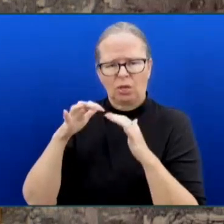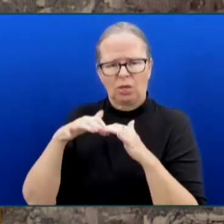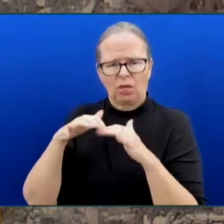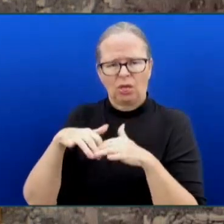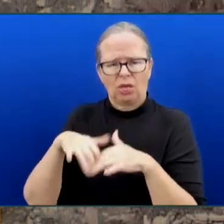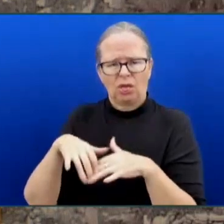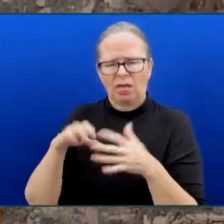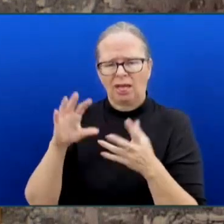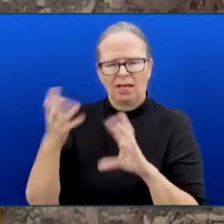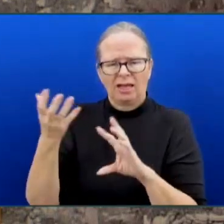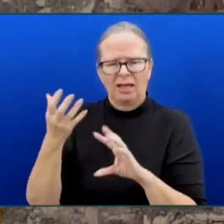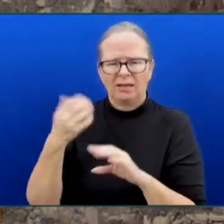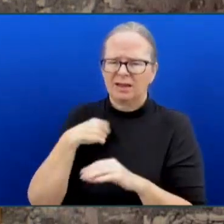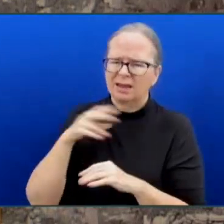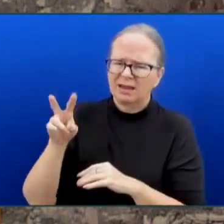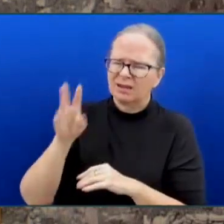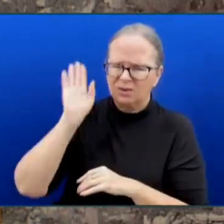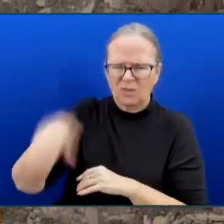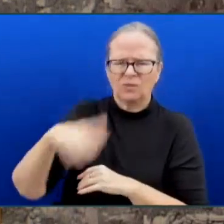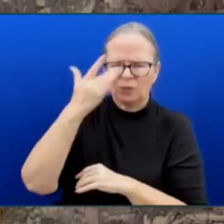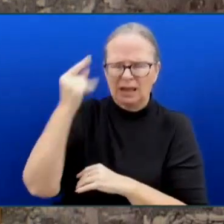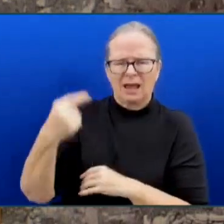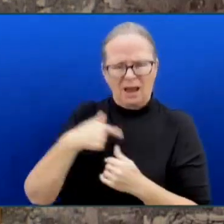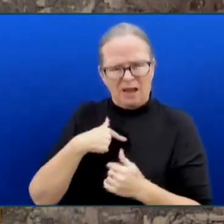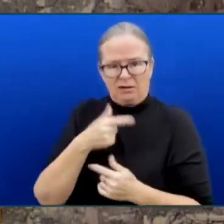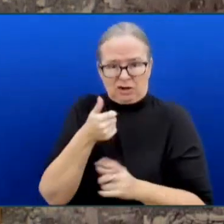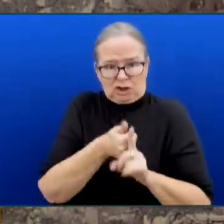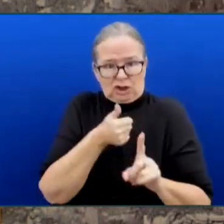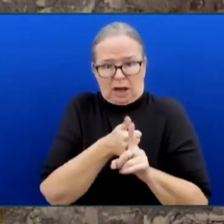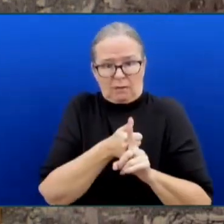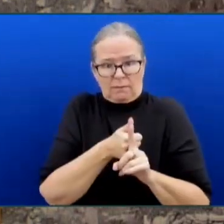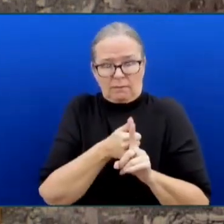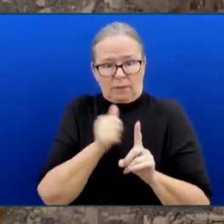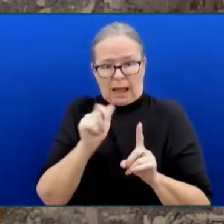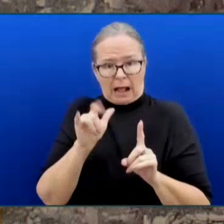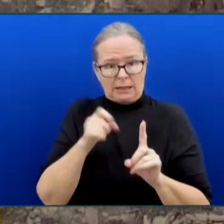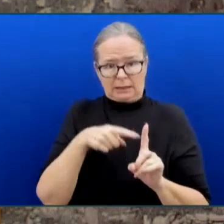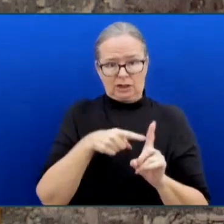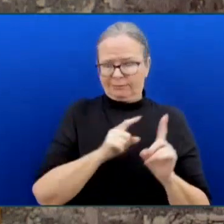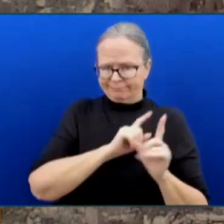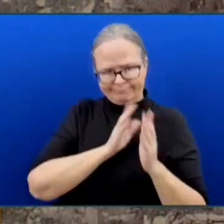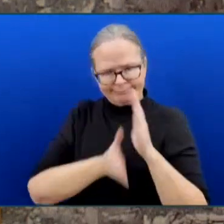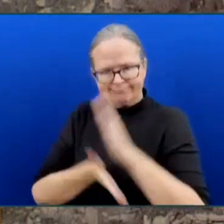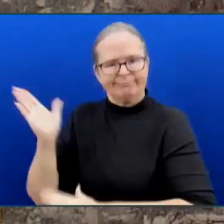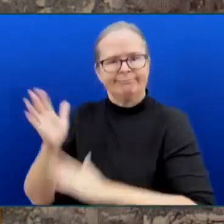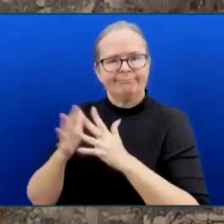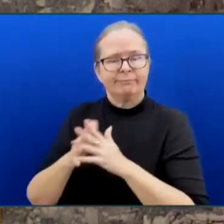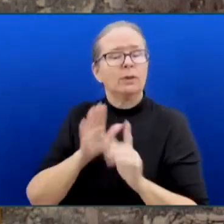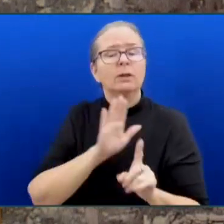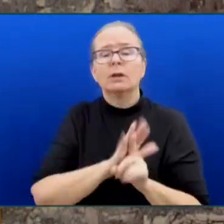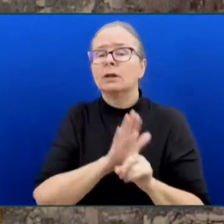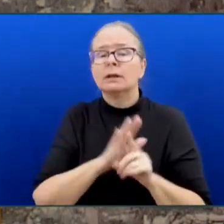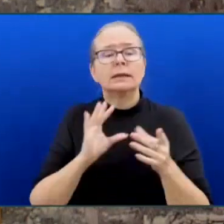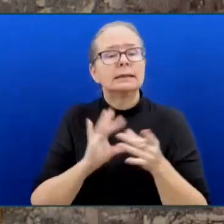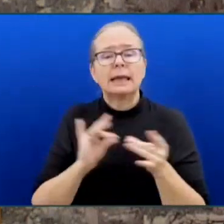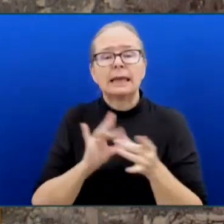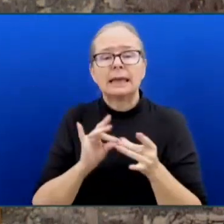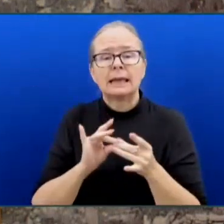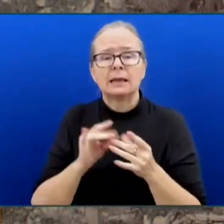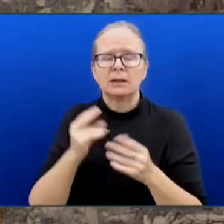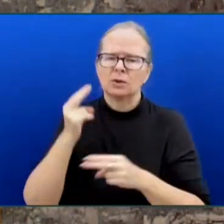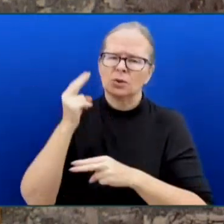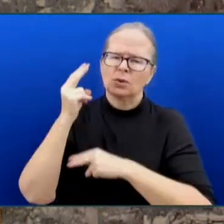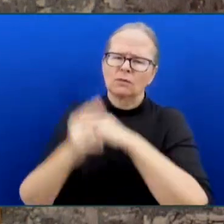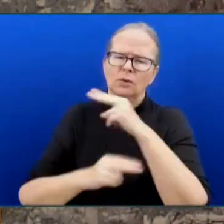her words, under this NDP Premier, and I quote, "Universal health care does not exist.